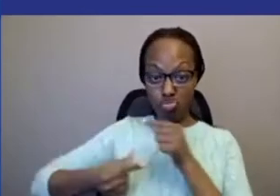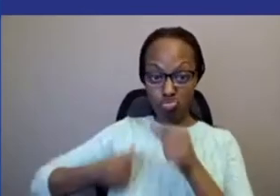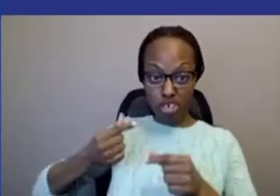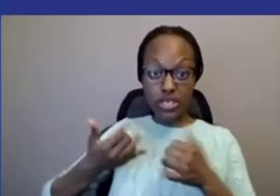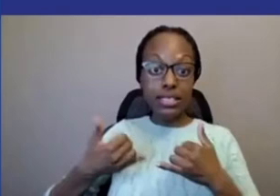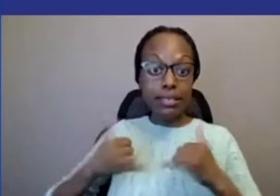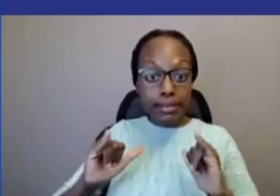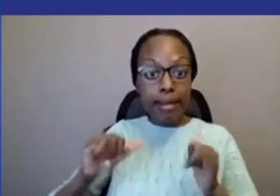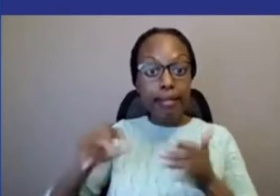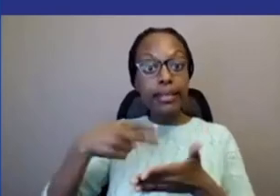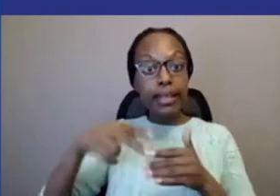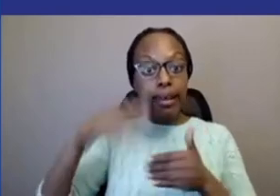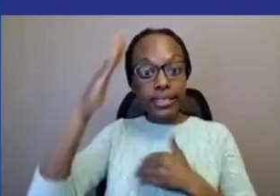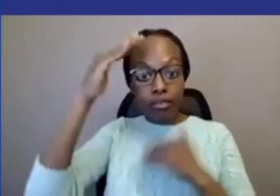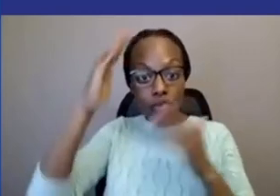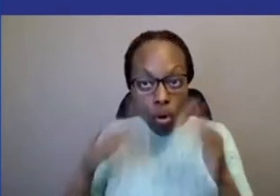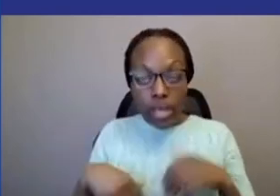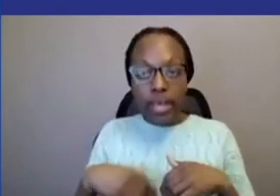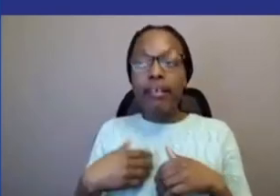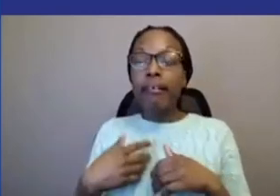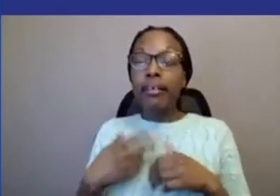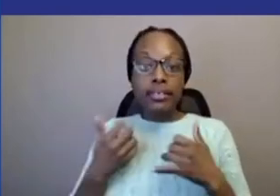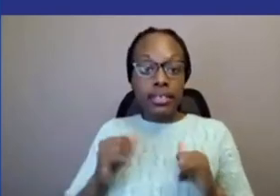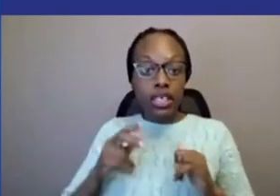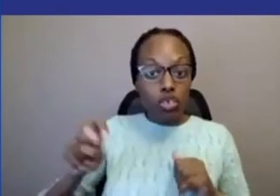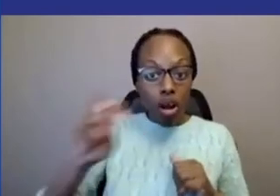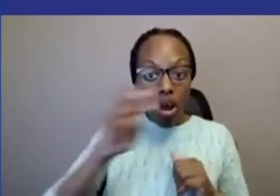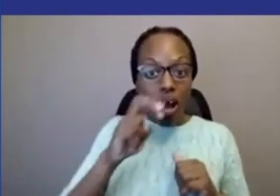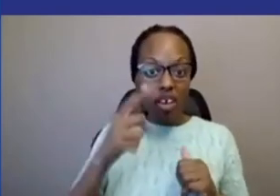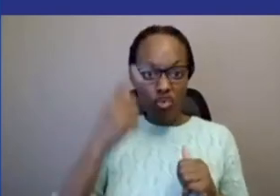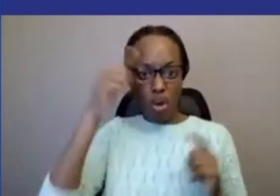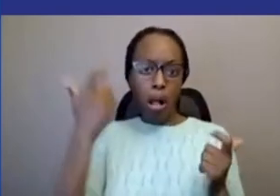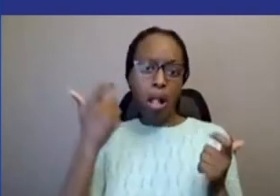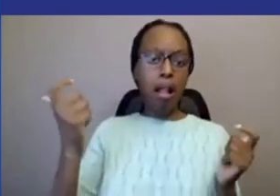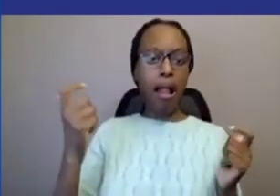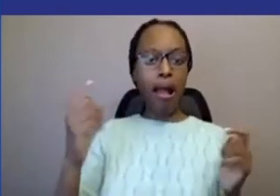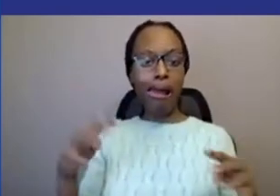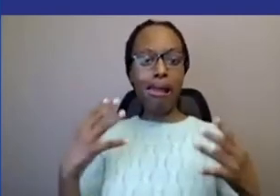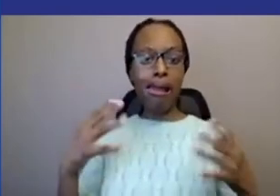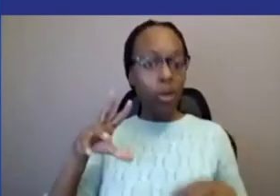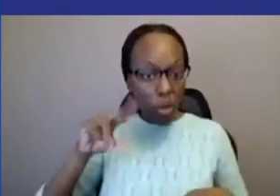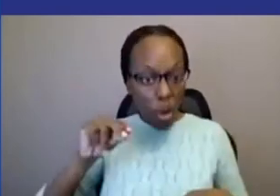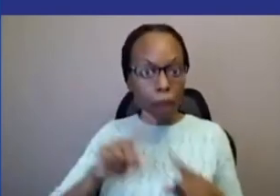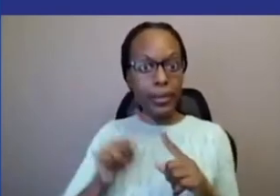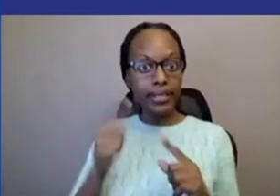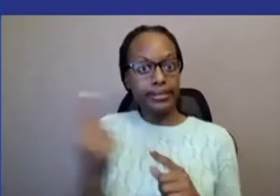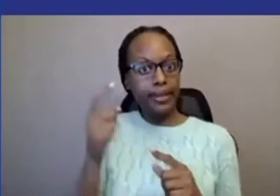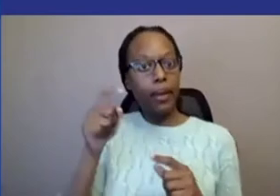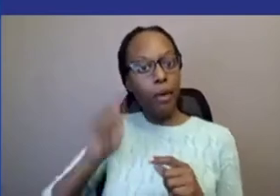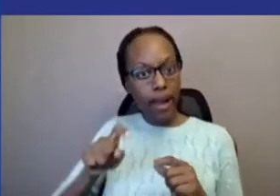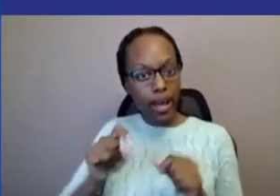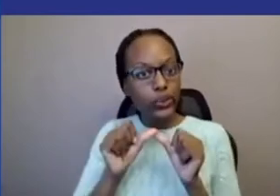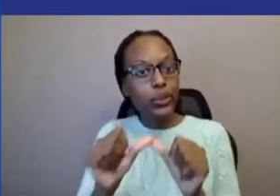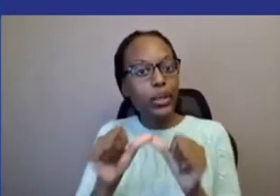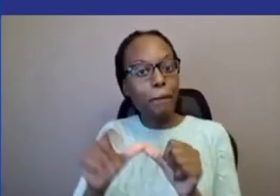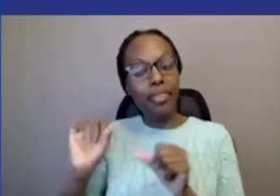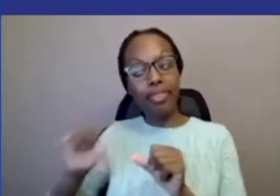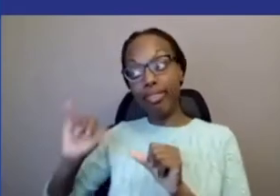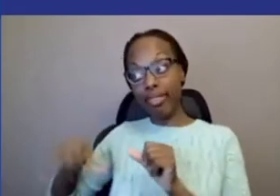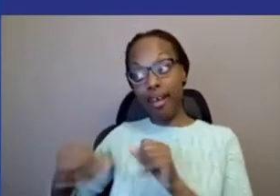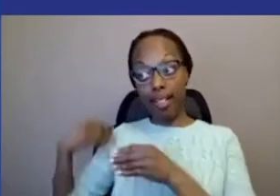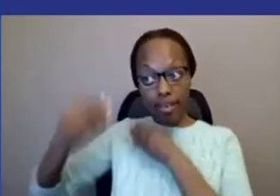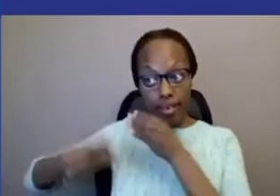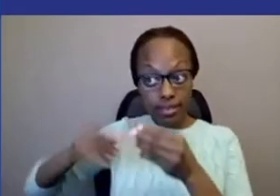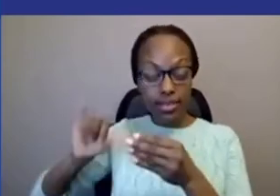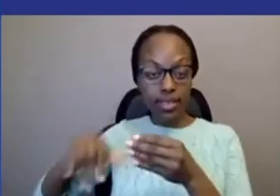traveling and doing that stuff. Again, not for money, not for ego gratification. Someone has to keep that legacy alive and that